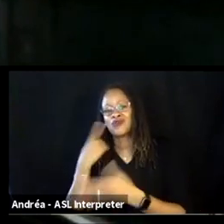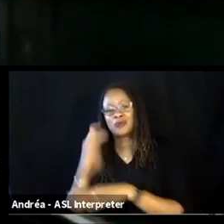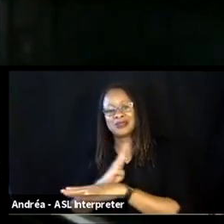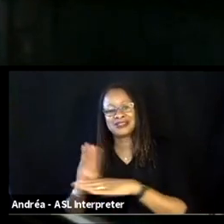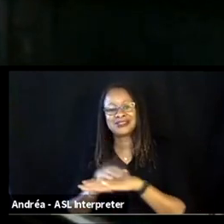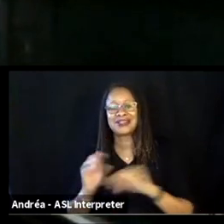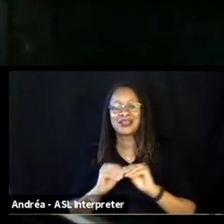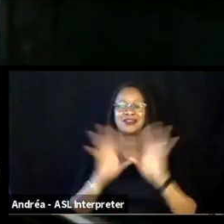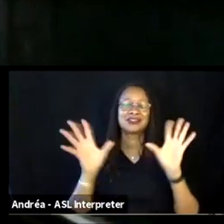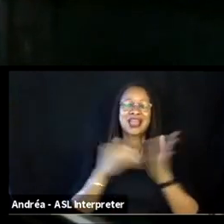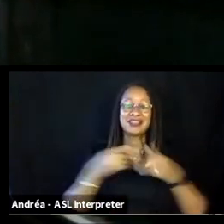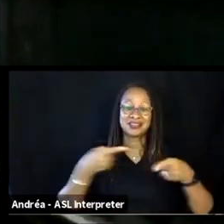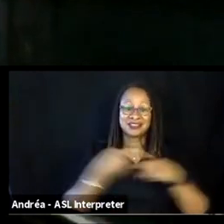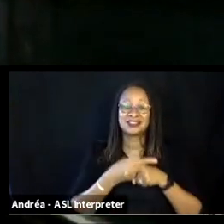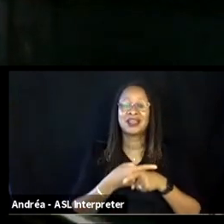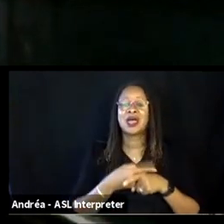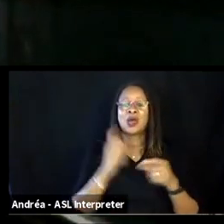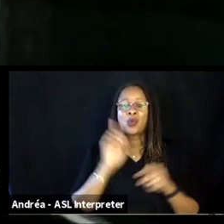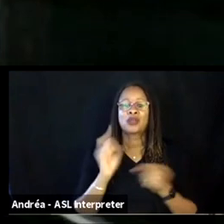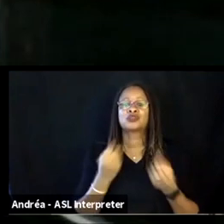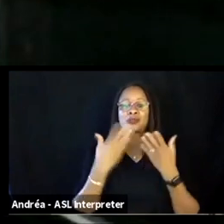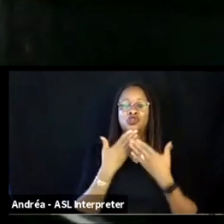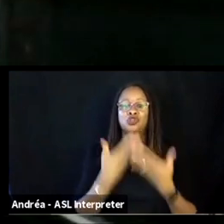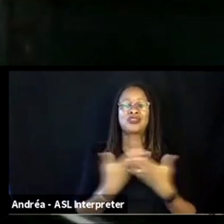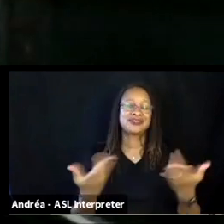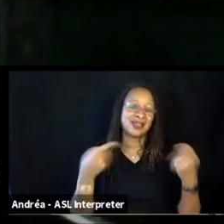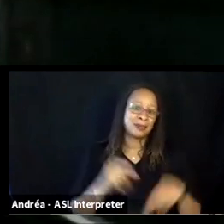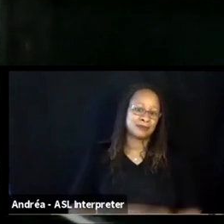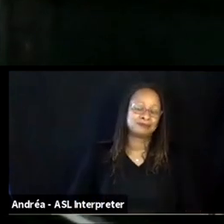obviously, you know, at that intersection is where so much good stuff happens.